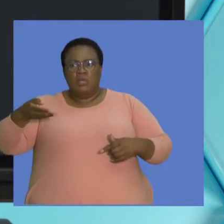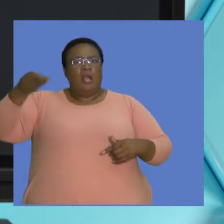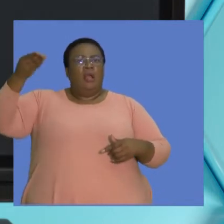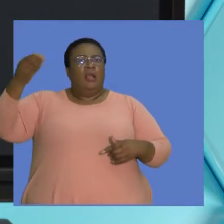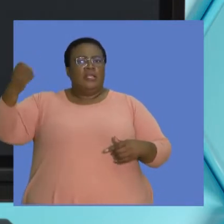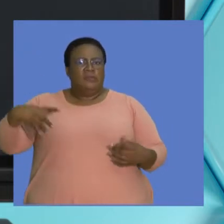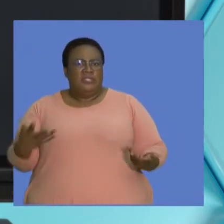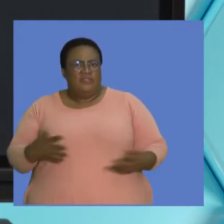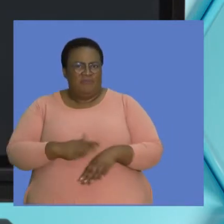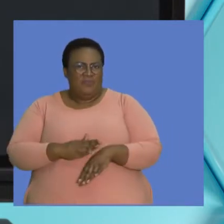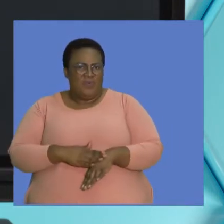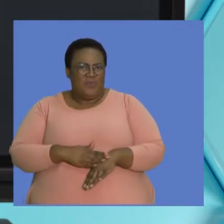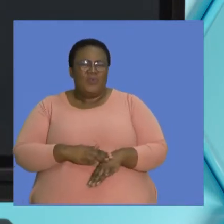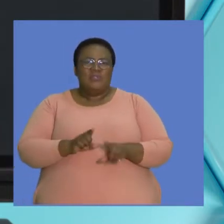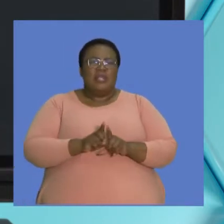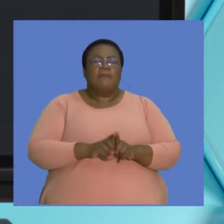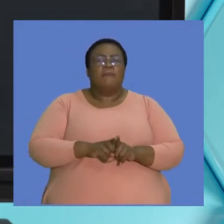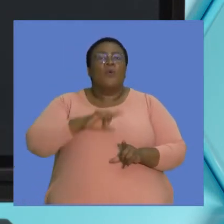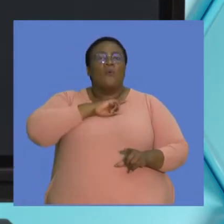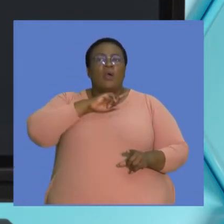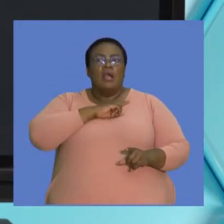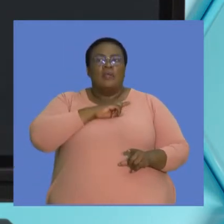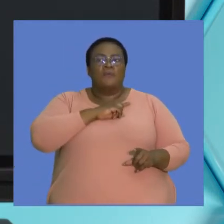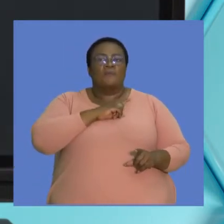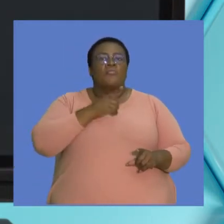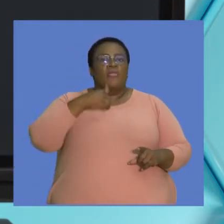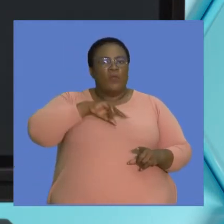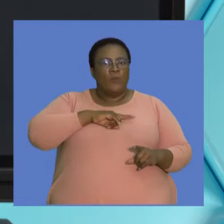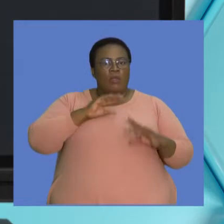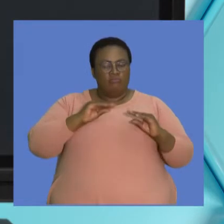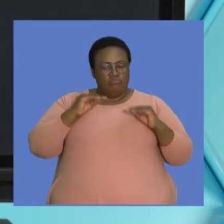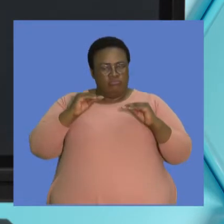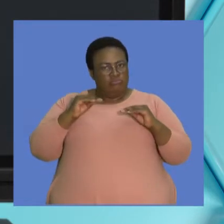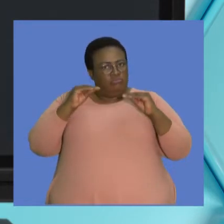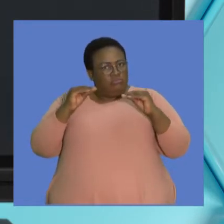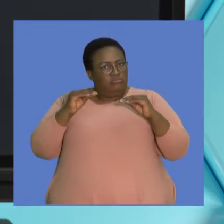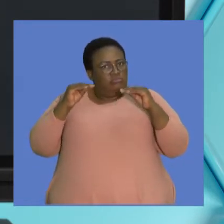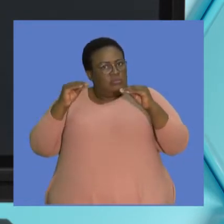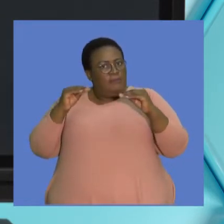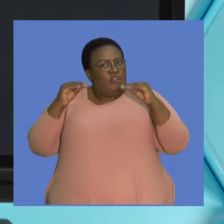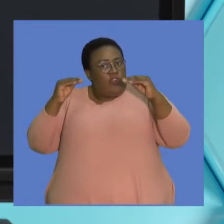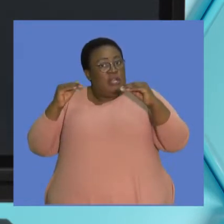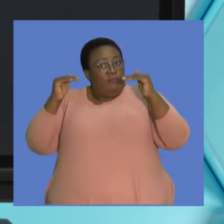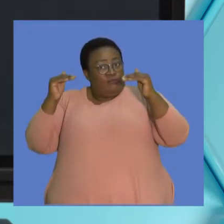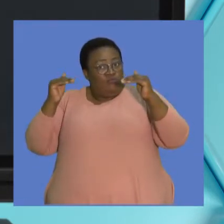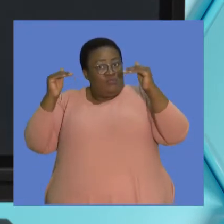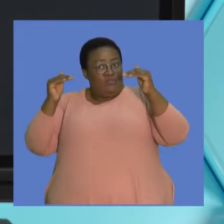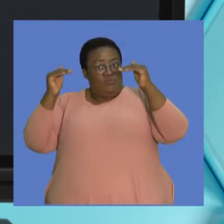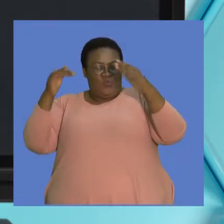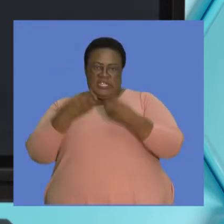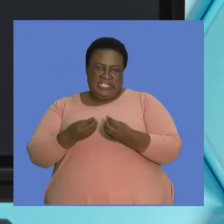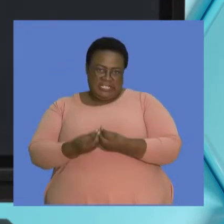and all of these things are because we are always constantly trying to upgrade these goods